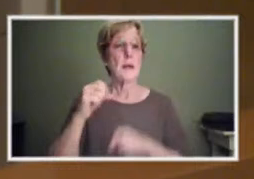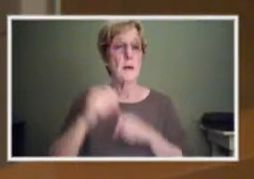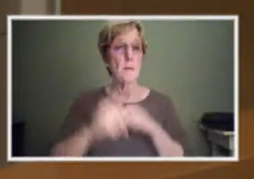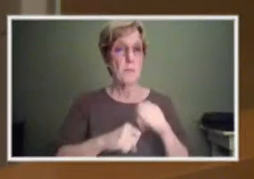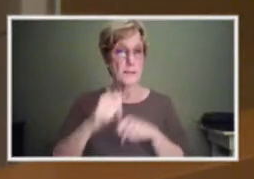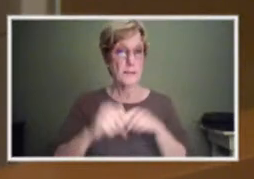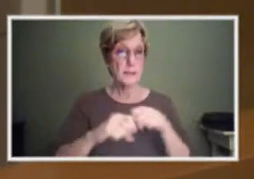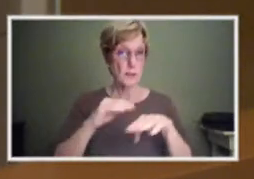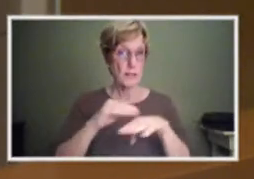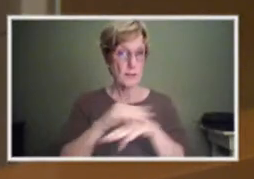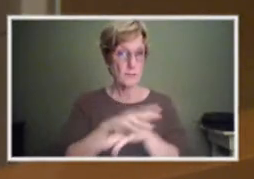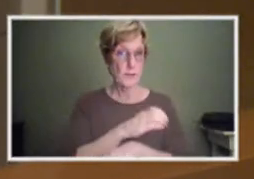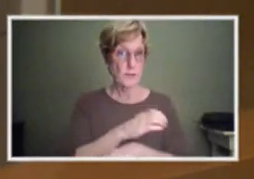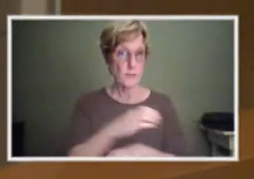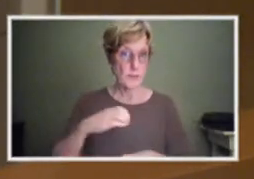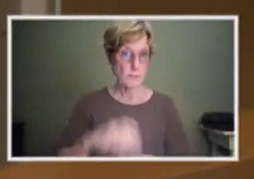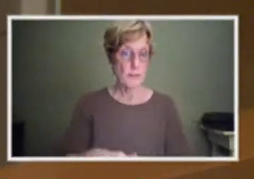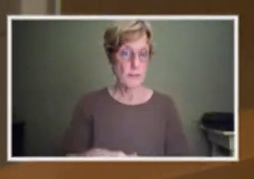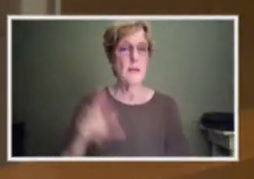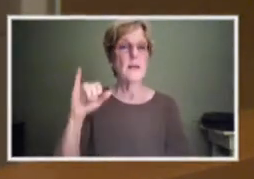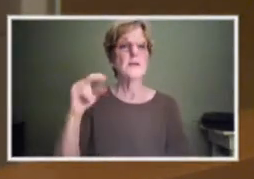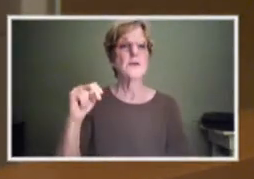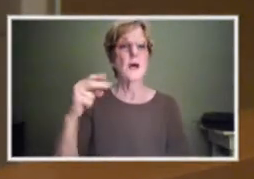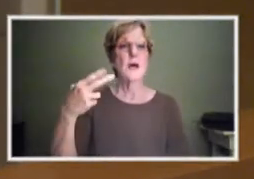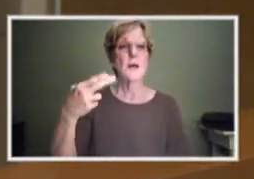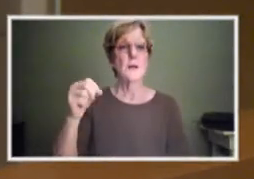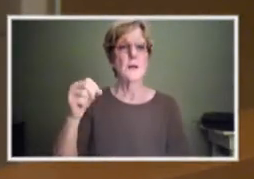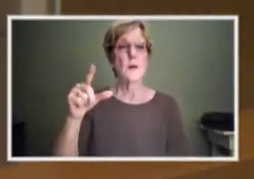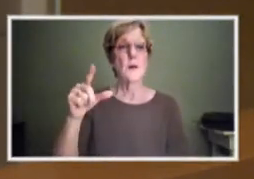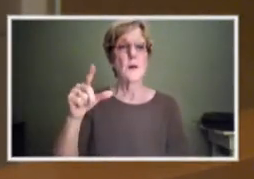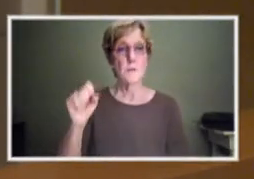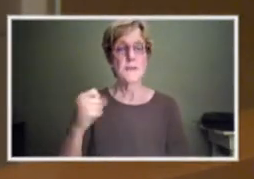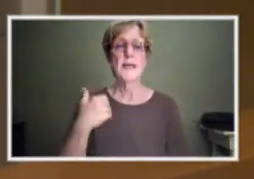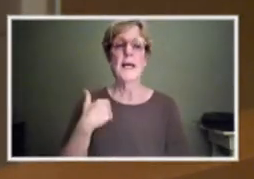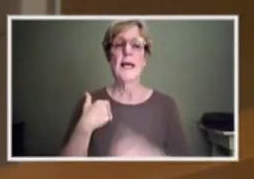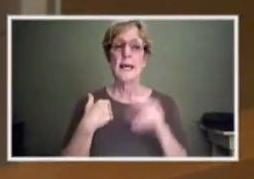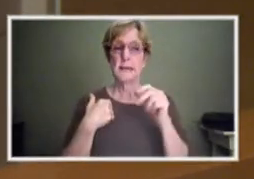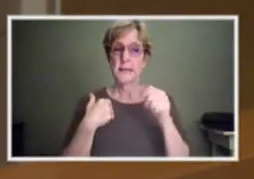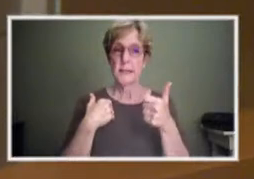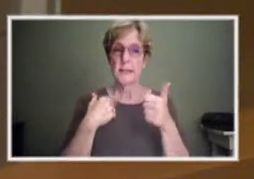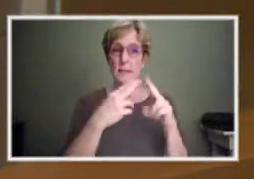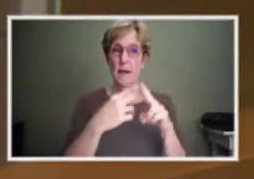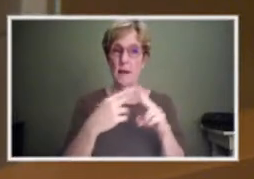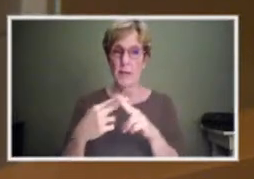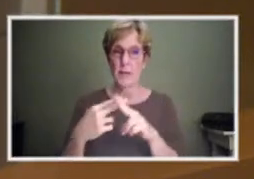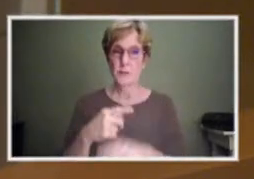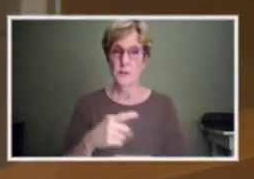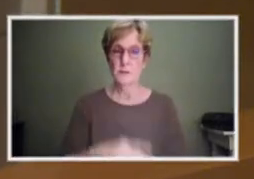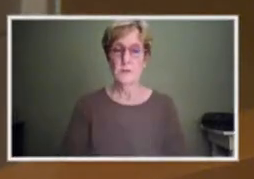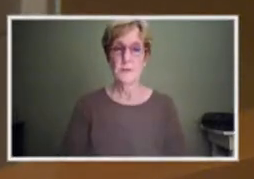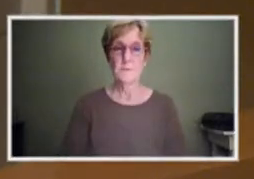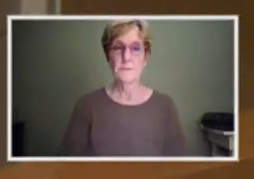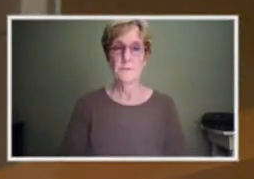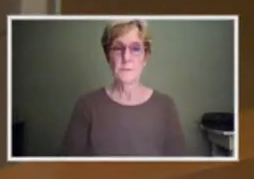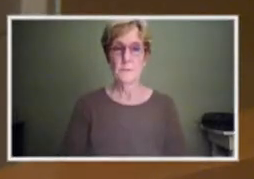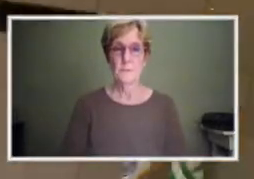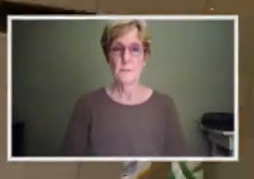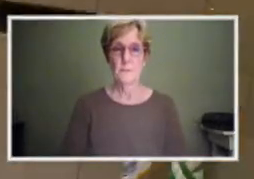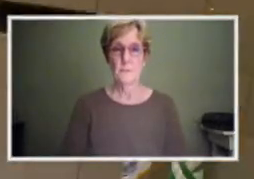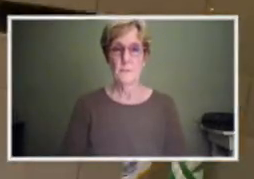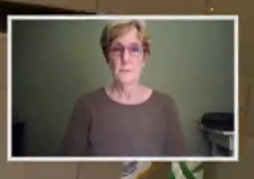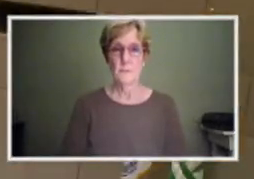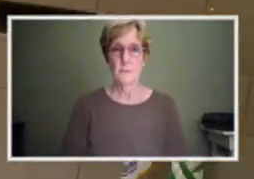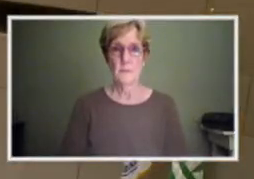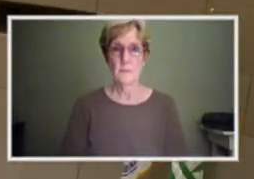Advisory Committee, John Holmes received 10 nominations. For the...